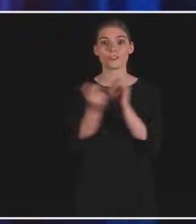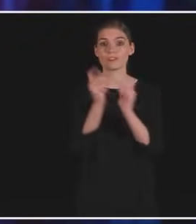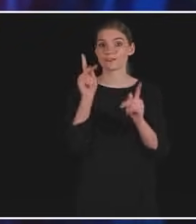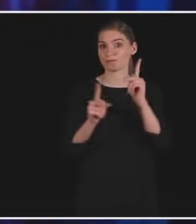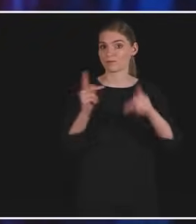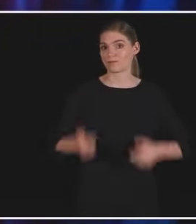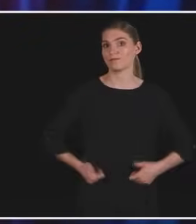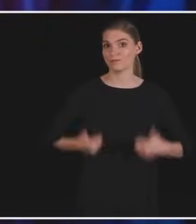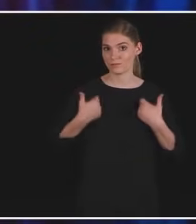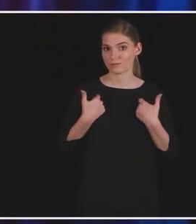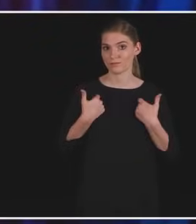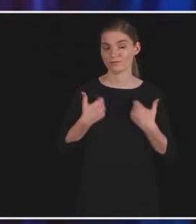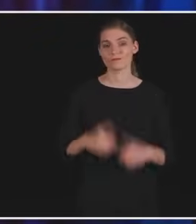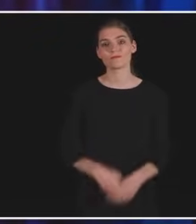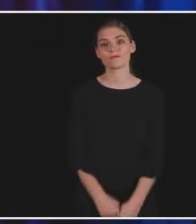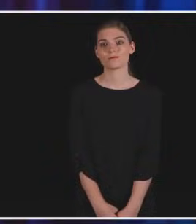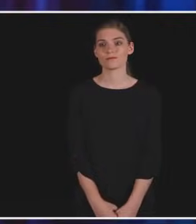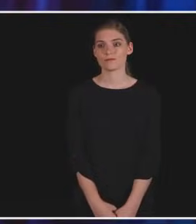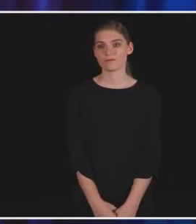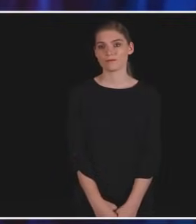education changes lives.